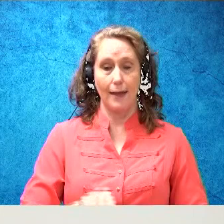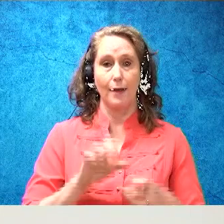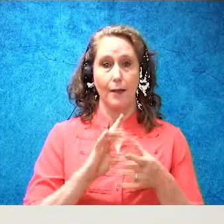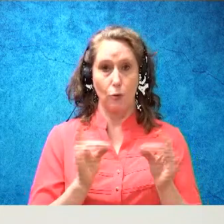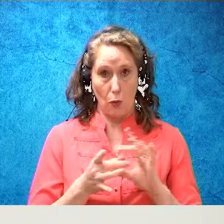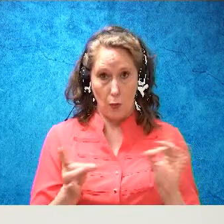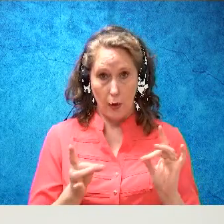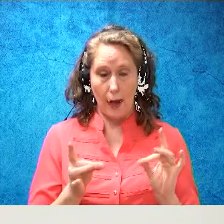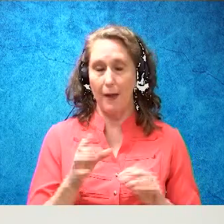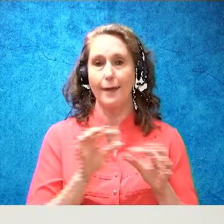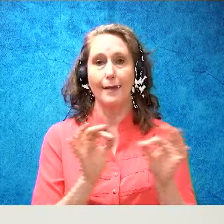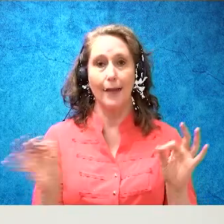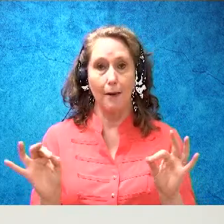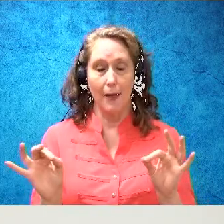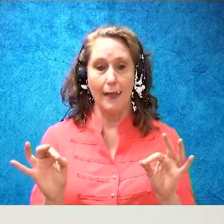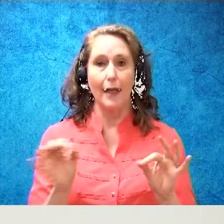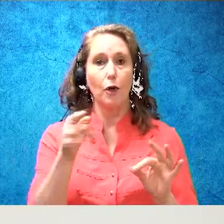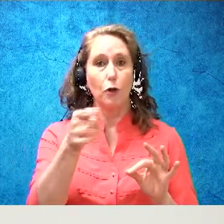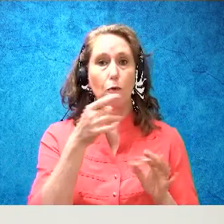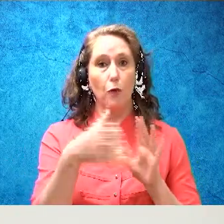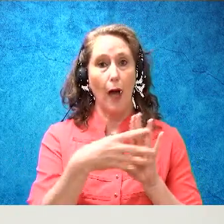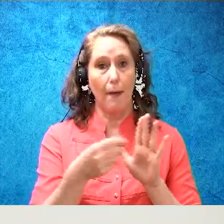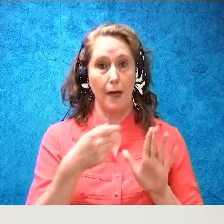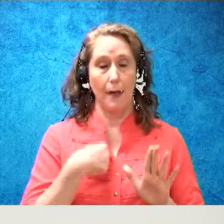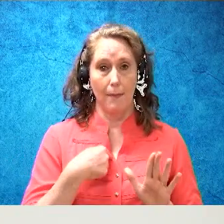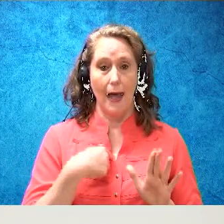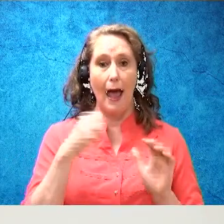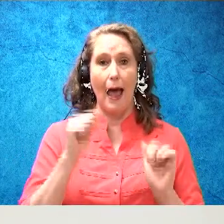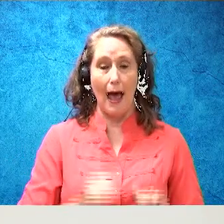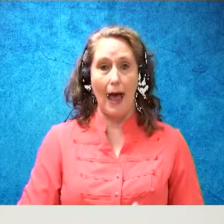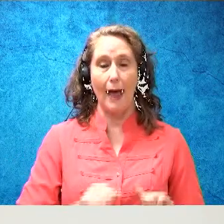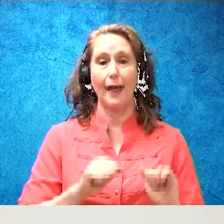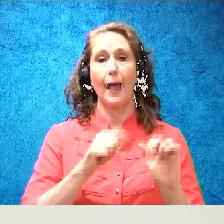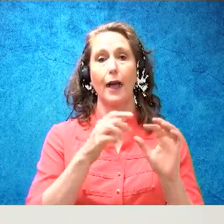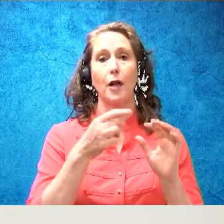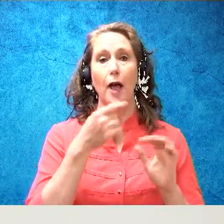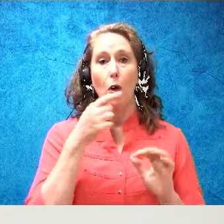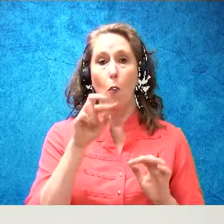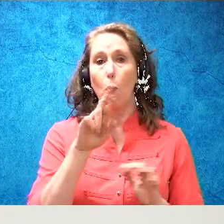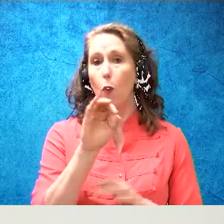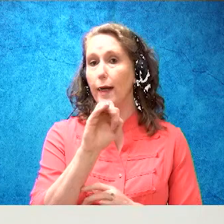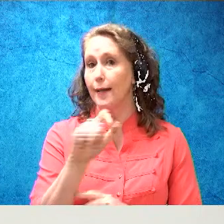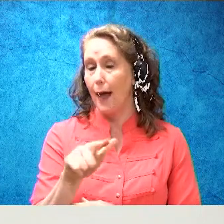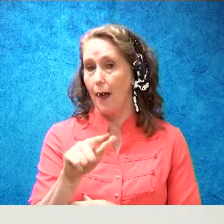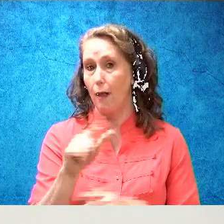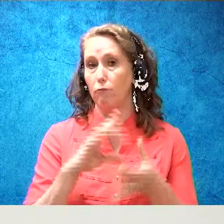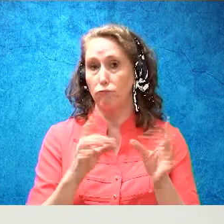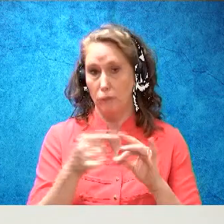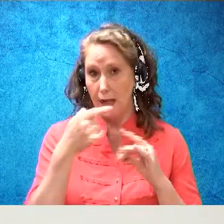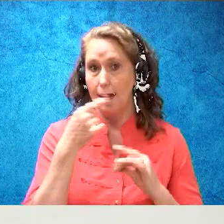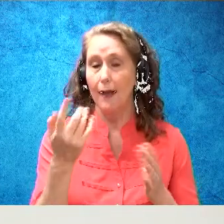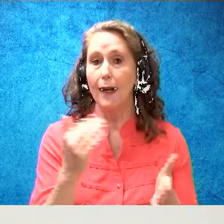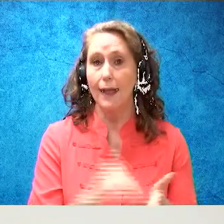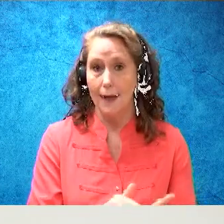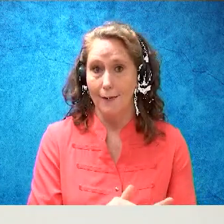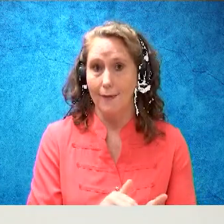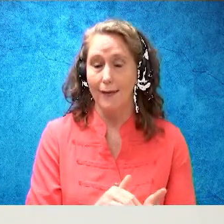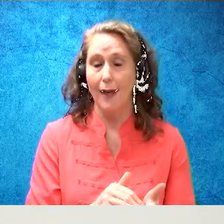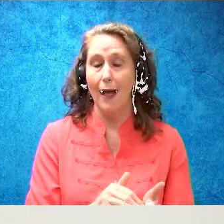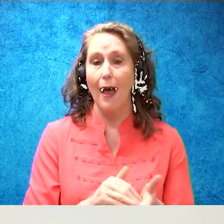me, okay? I can retell a story. Okay, read it with me one more